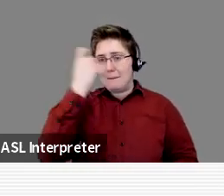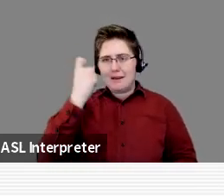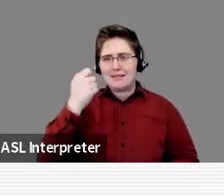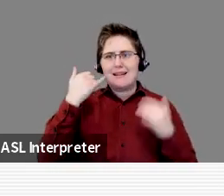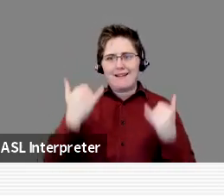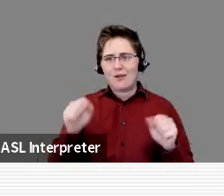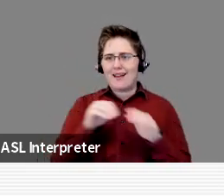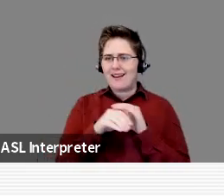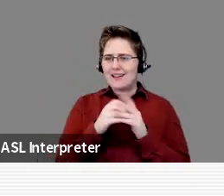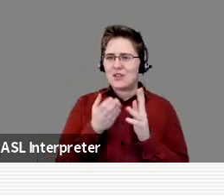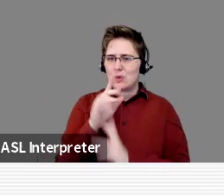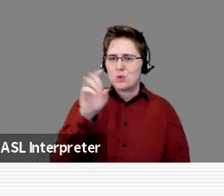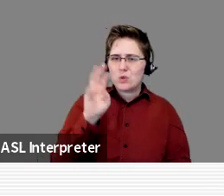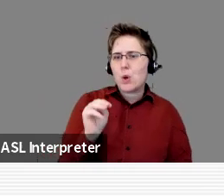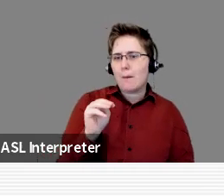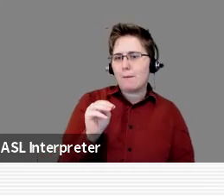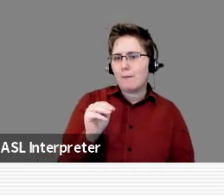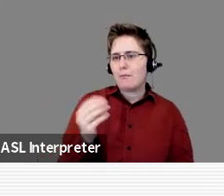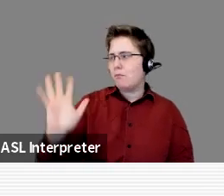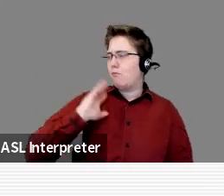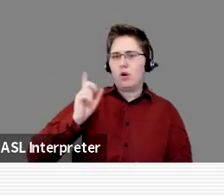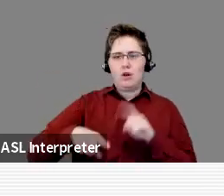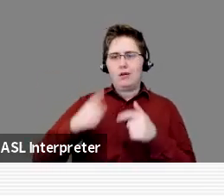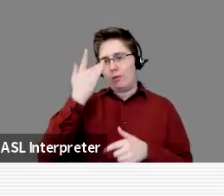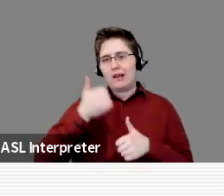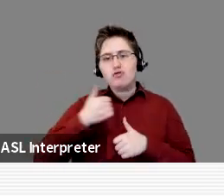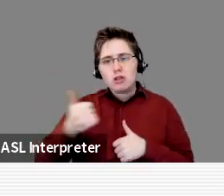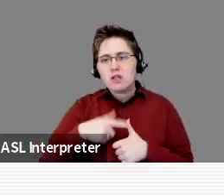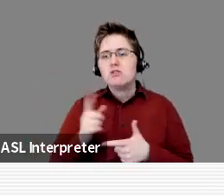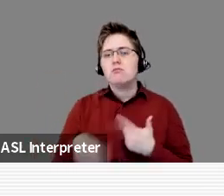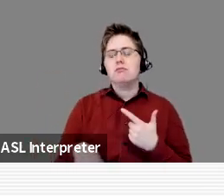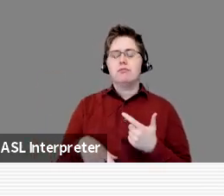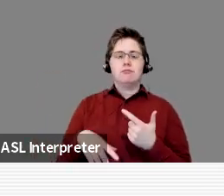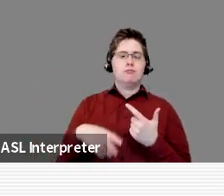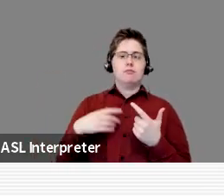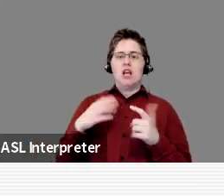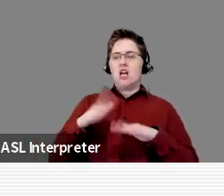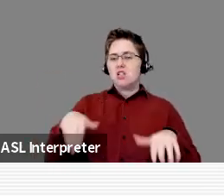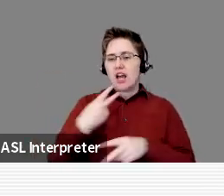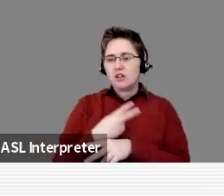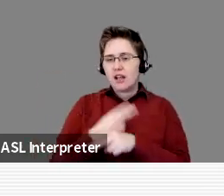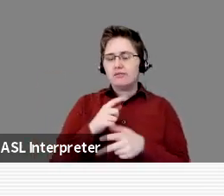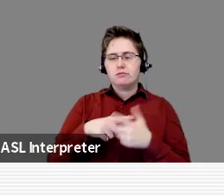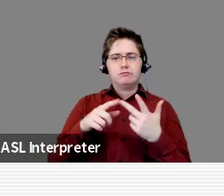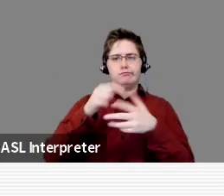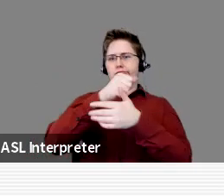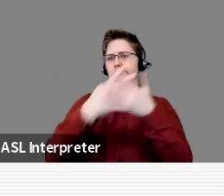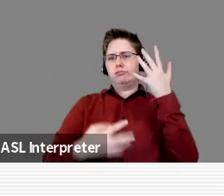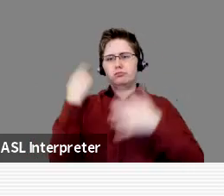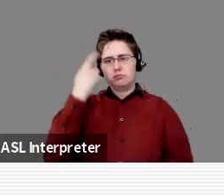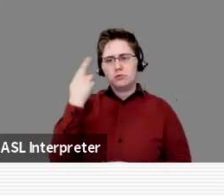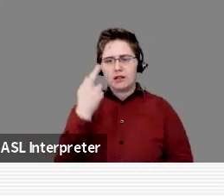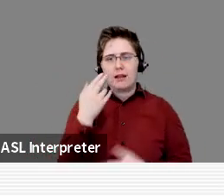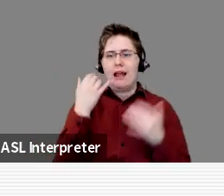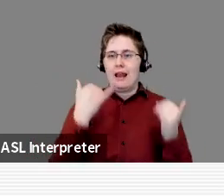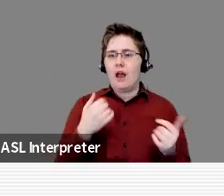now access it via Zoom. They couldn't before, either because of transportation, because of childcare, any number of reasons, that were